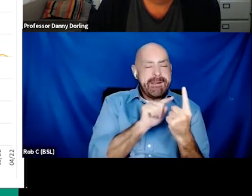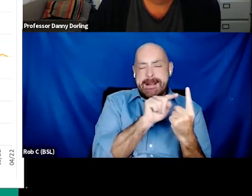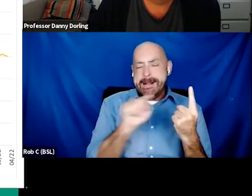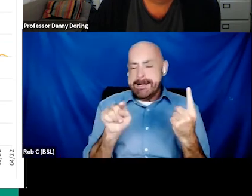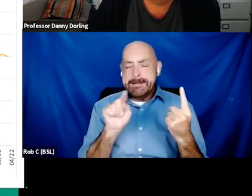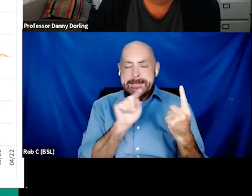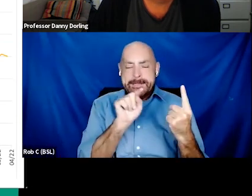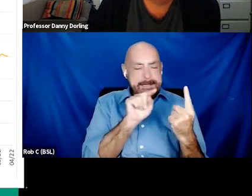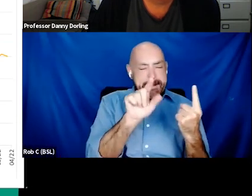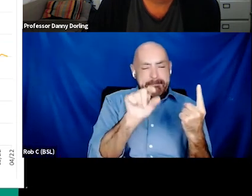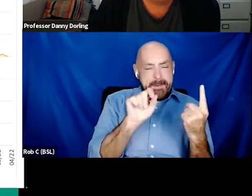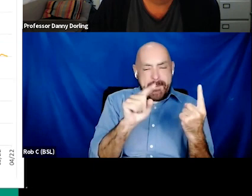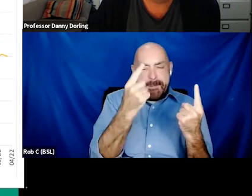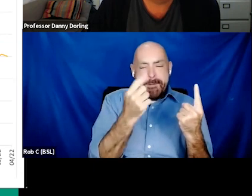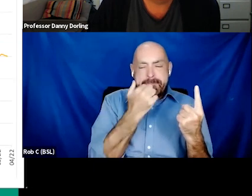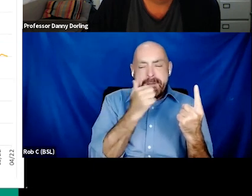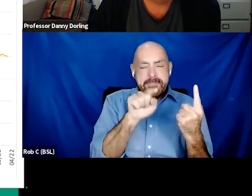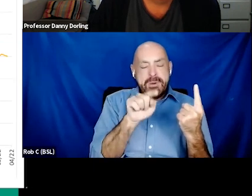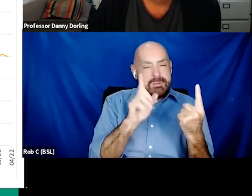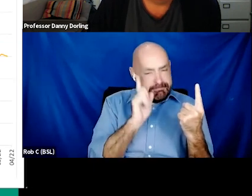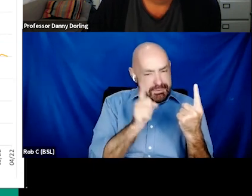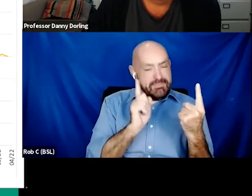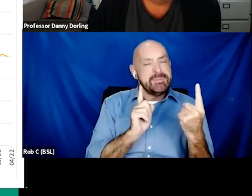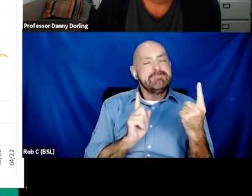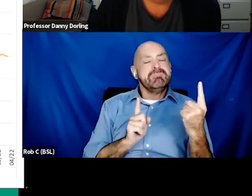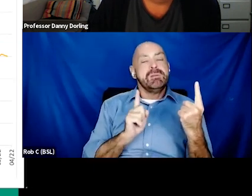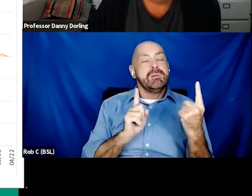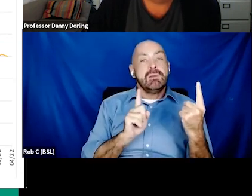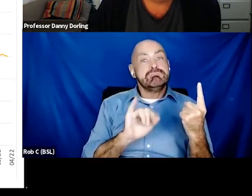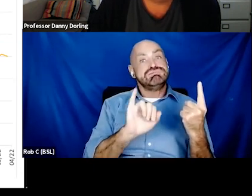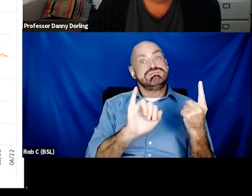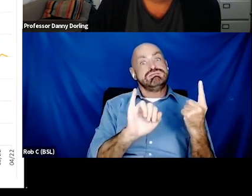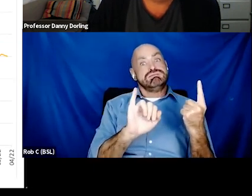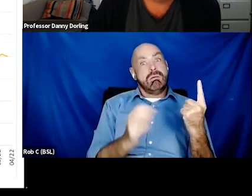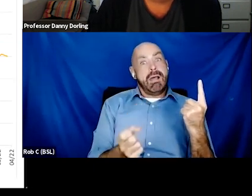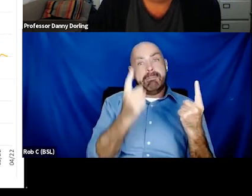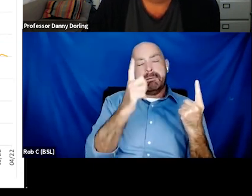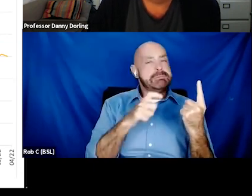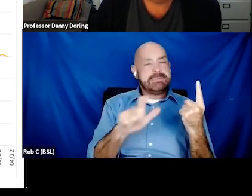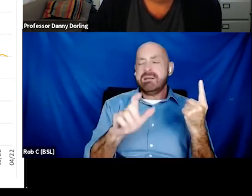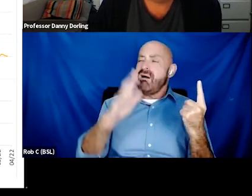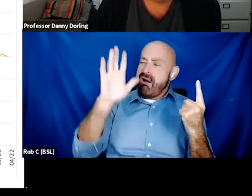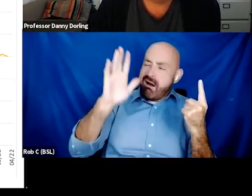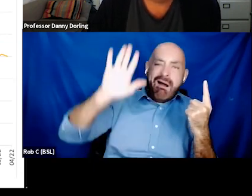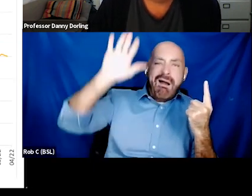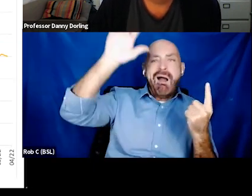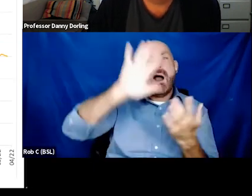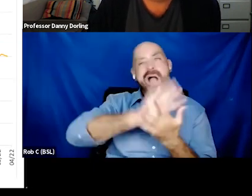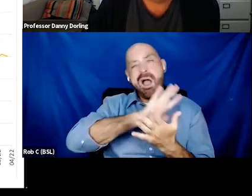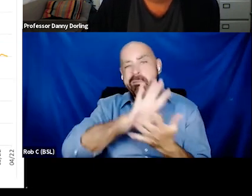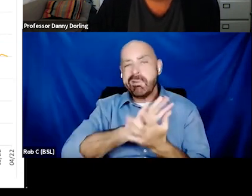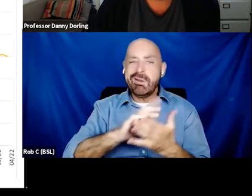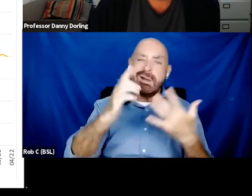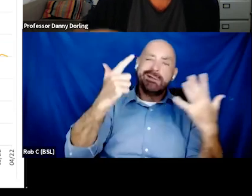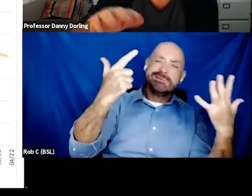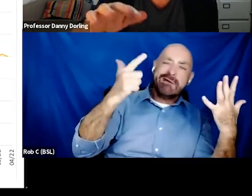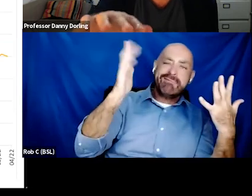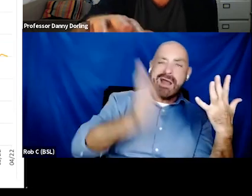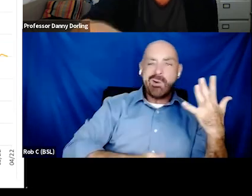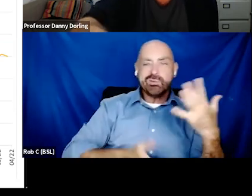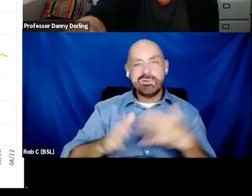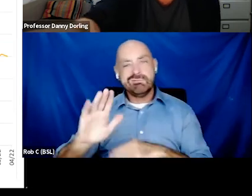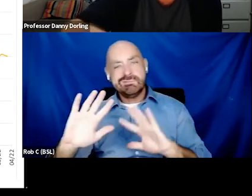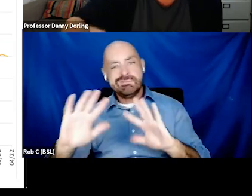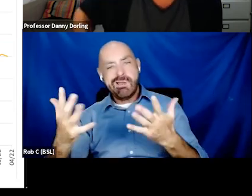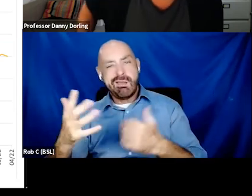you could have something pretty dramatic happen and people will still rattle out there, I'm happy, 7 out of 10. And you